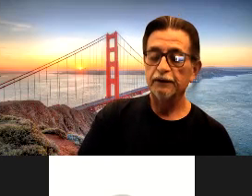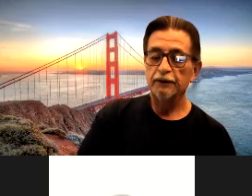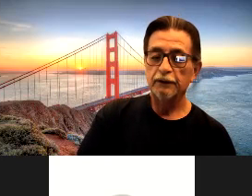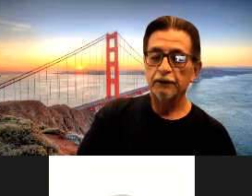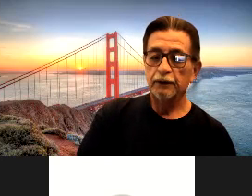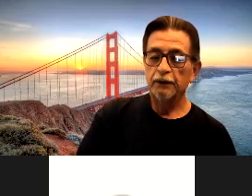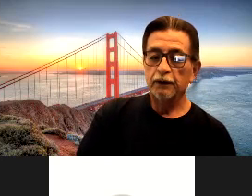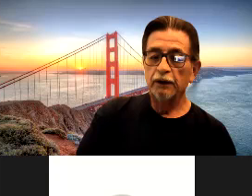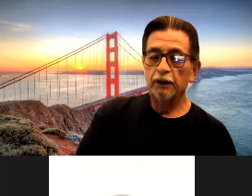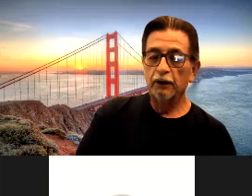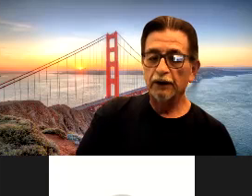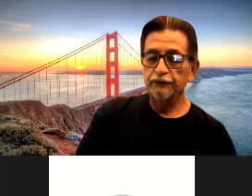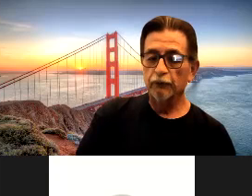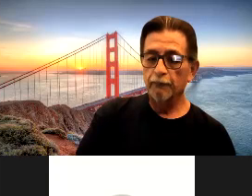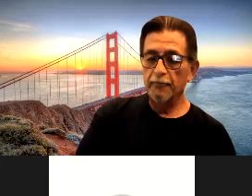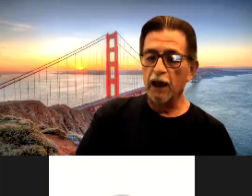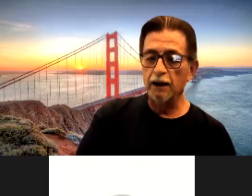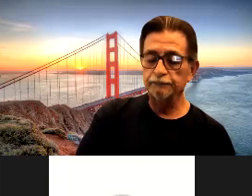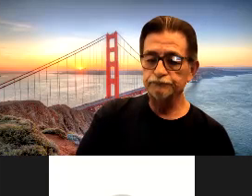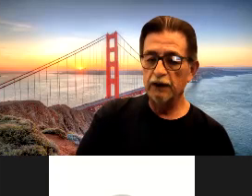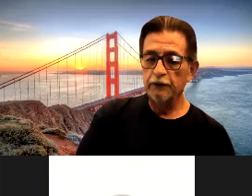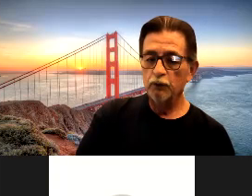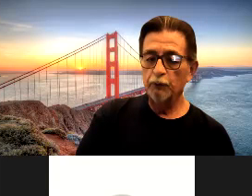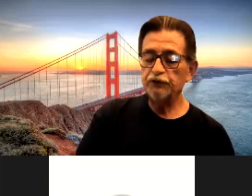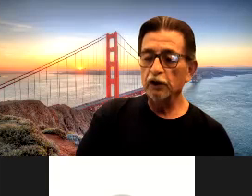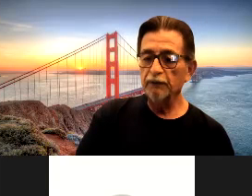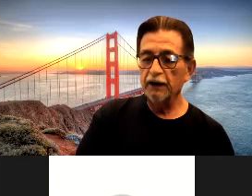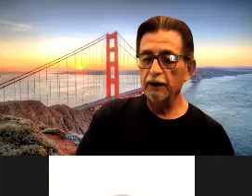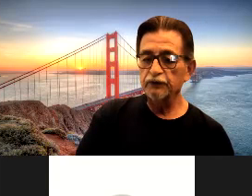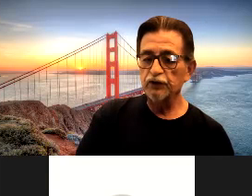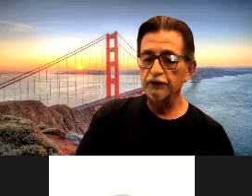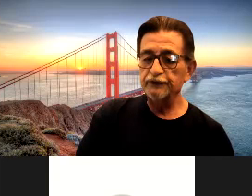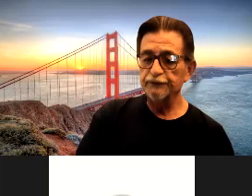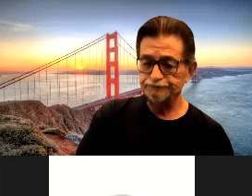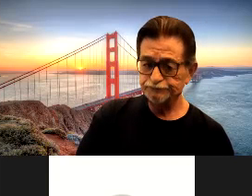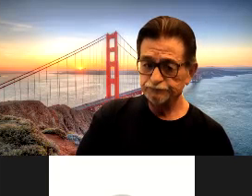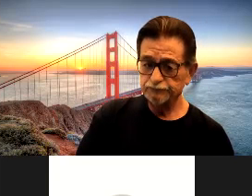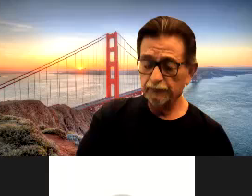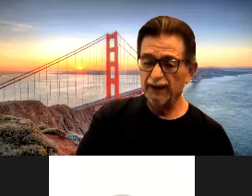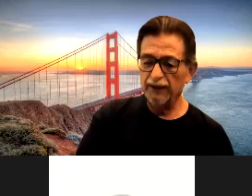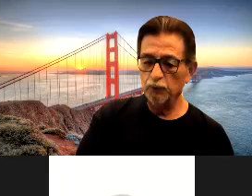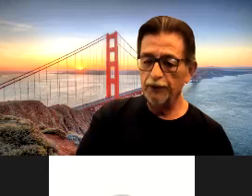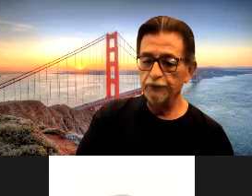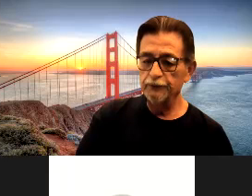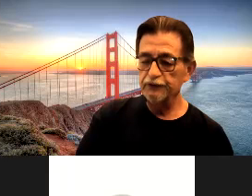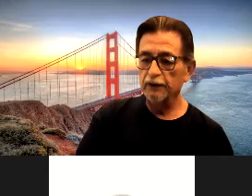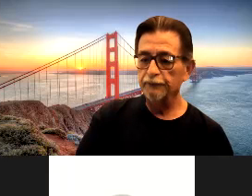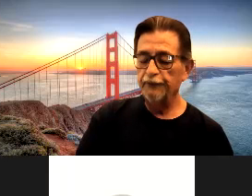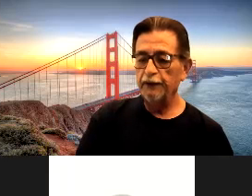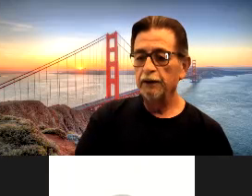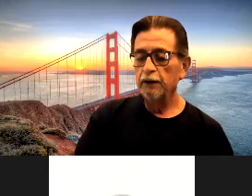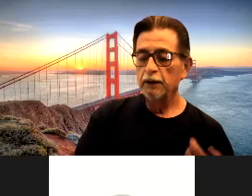quickly. All right, so when we talk about ionic charges, again, we